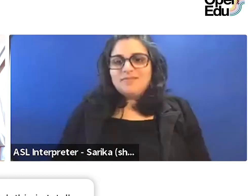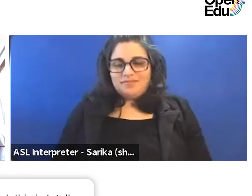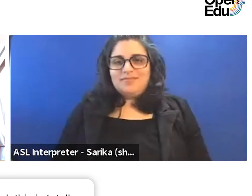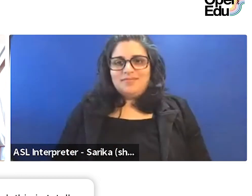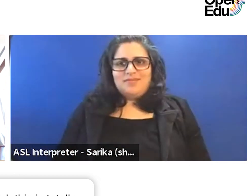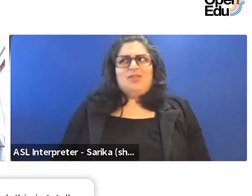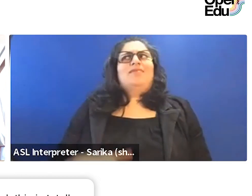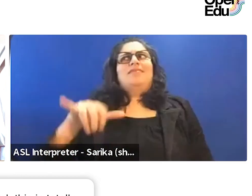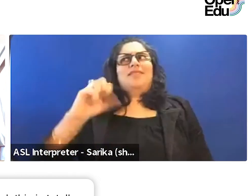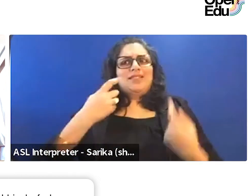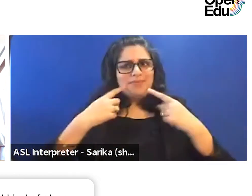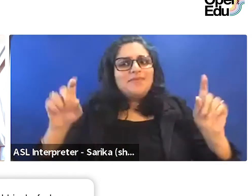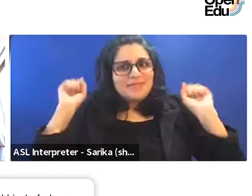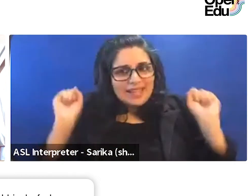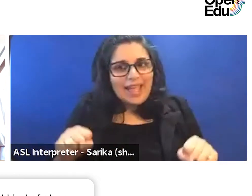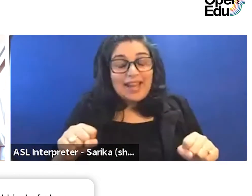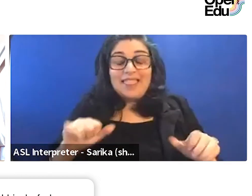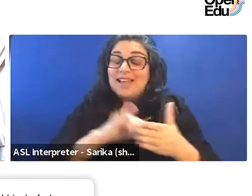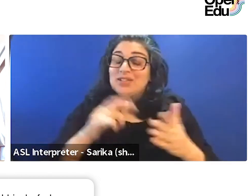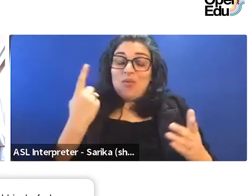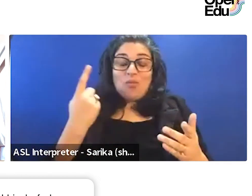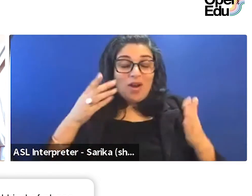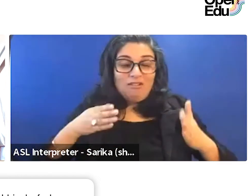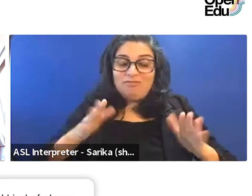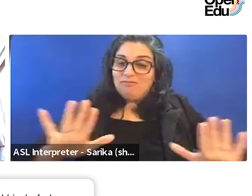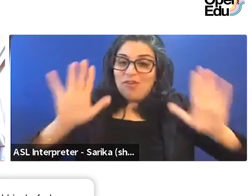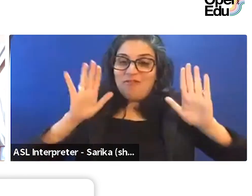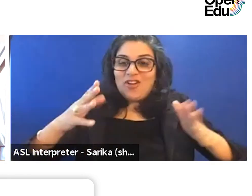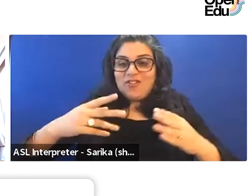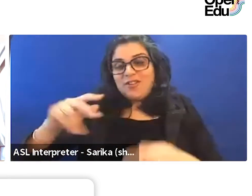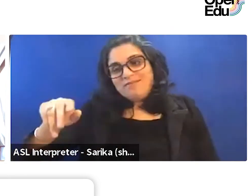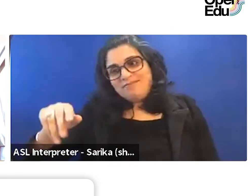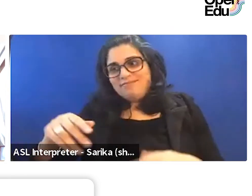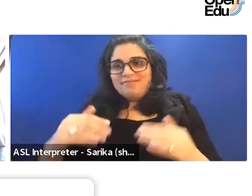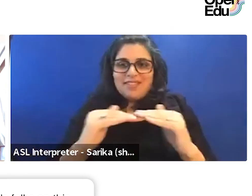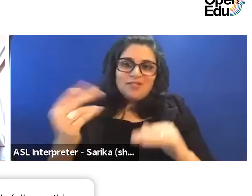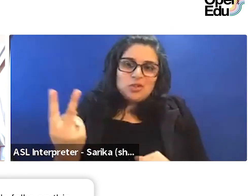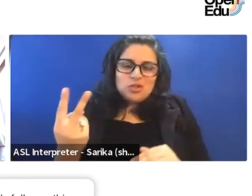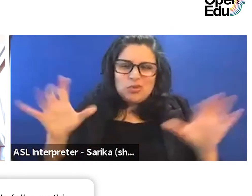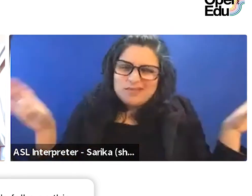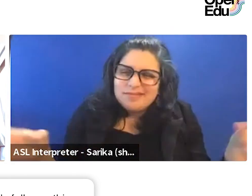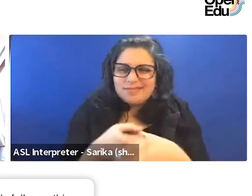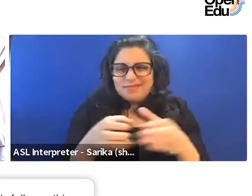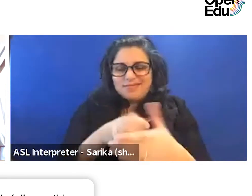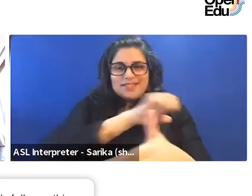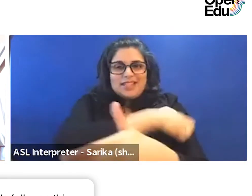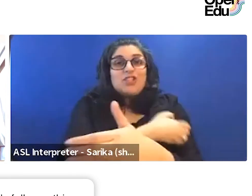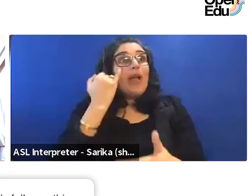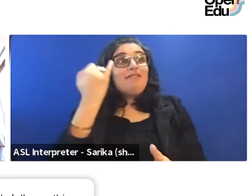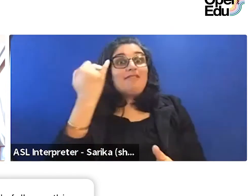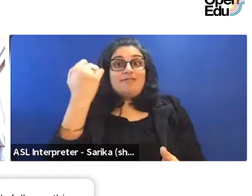totally achievable. And that will be a wonderful kind of phase 2 that we'd love to see, a real collective energy. So if there's folks on this call who